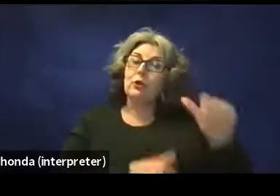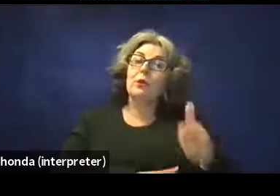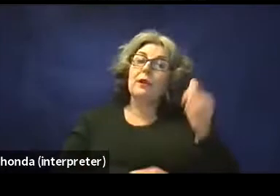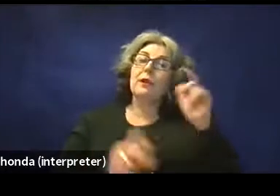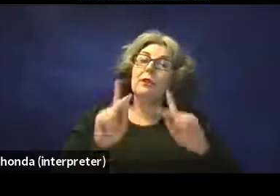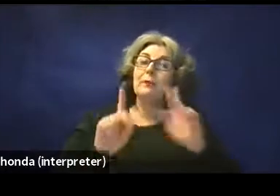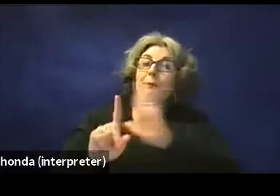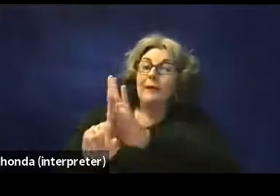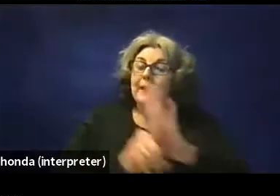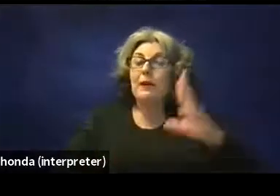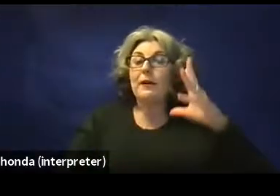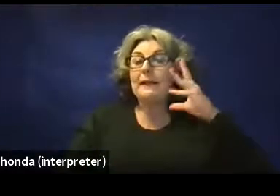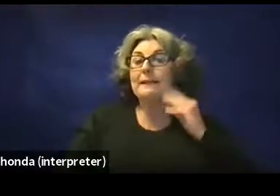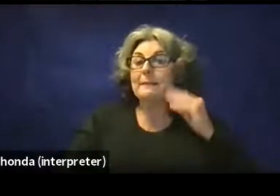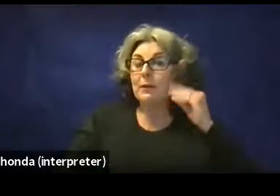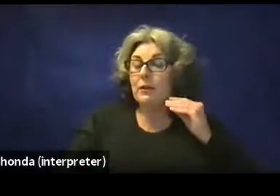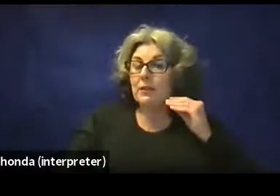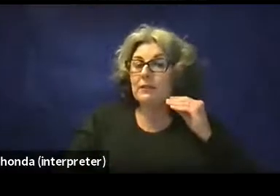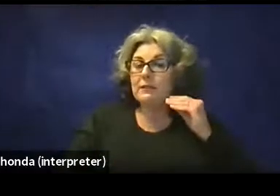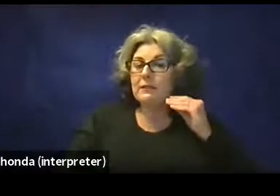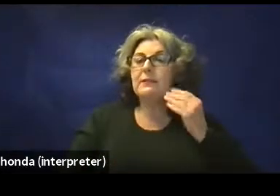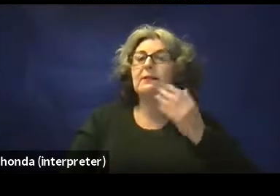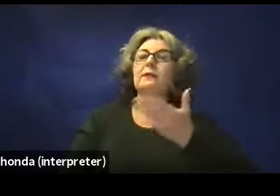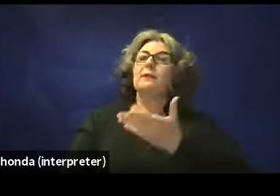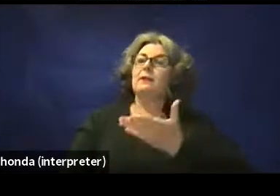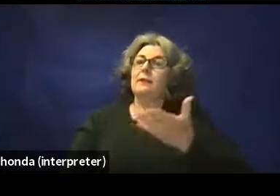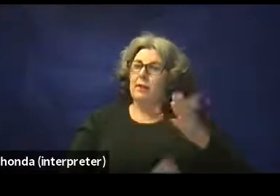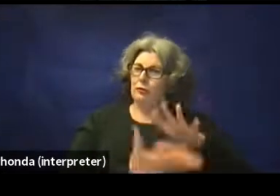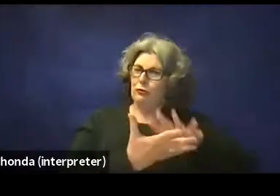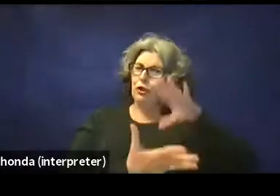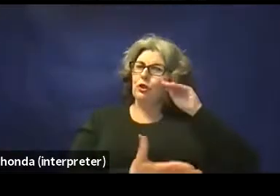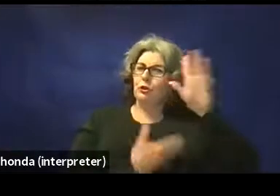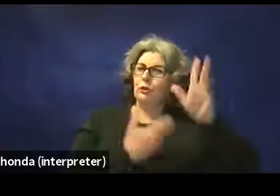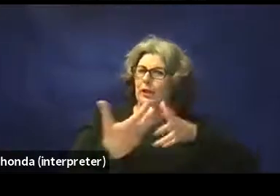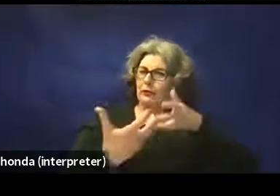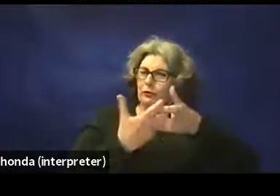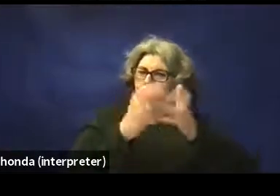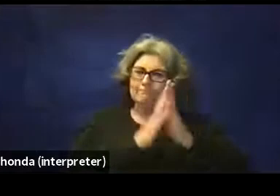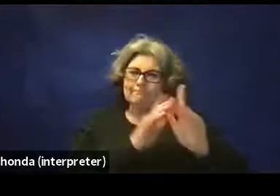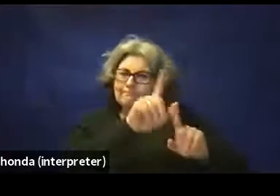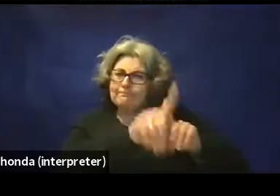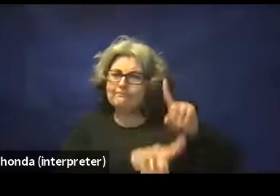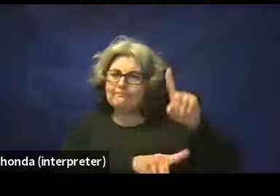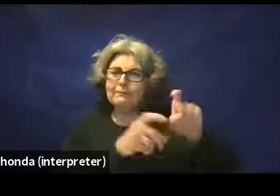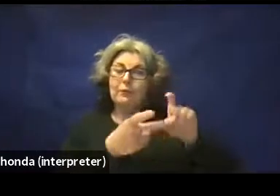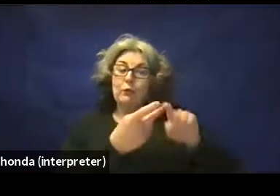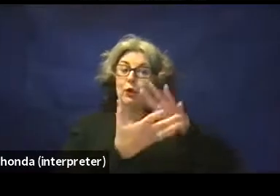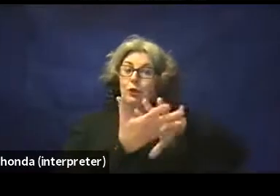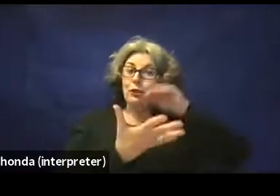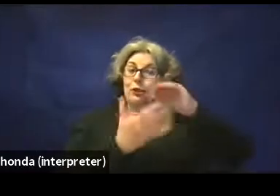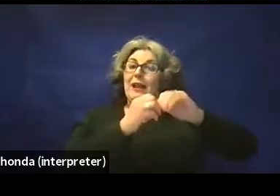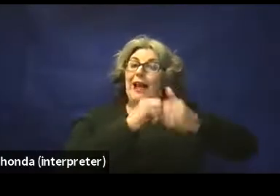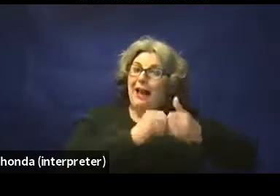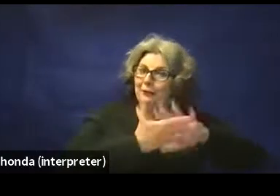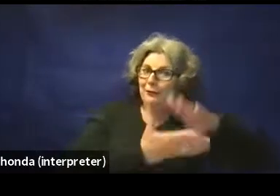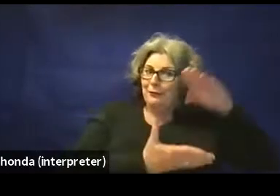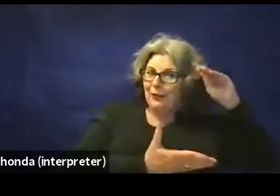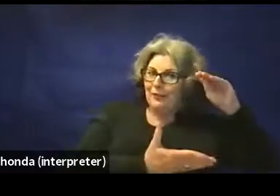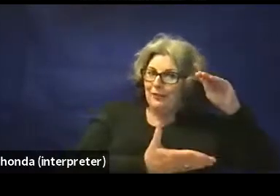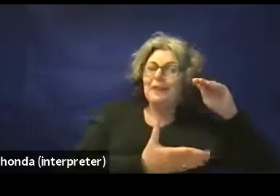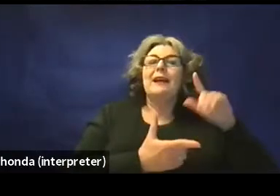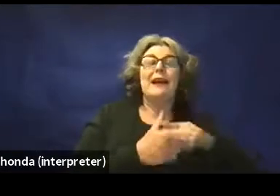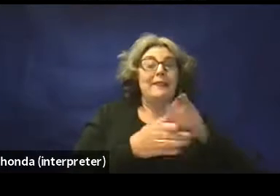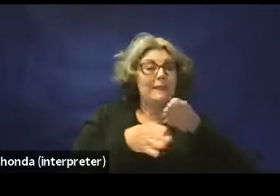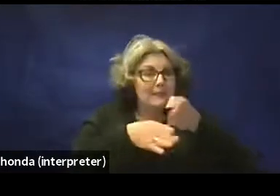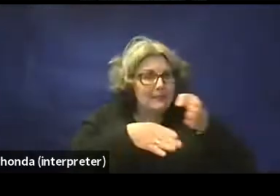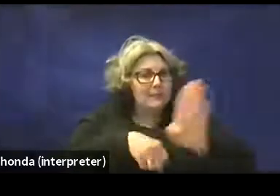people's experience actually are, that you can learn how to ask questions, you can learn how to learn, the better that you will do in this